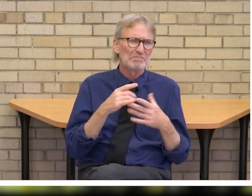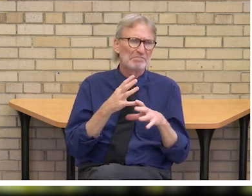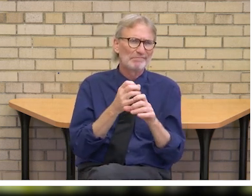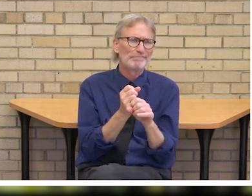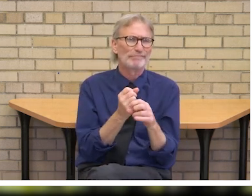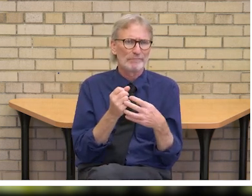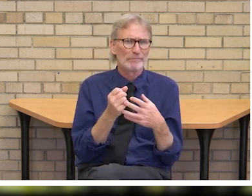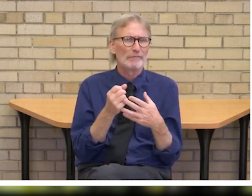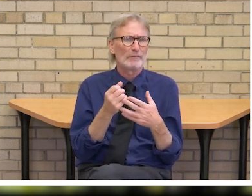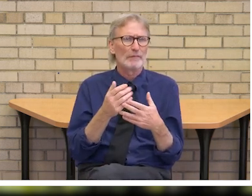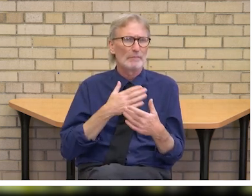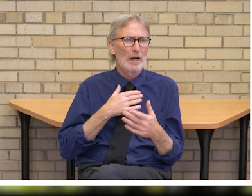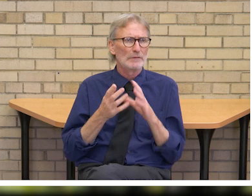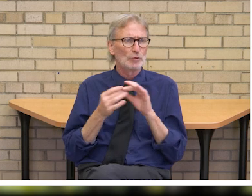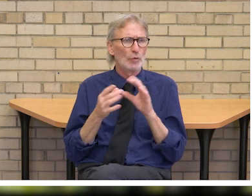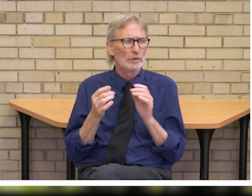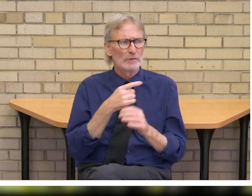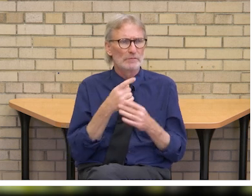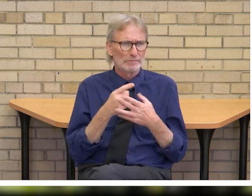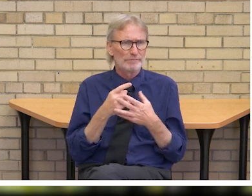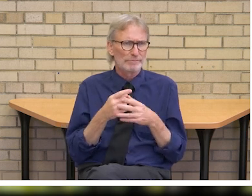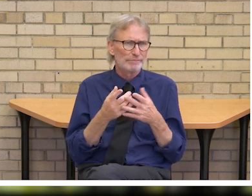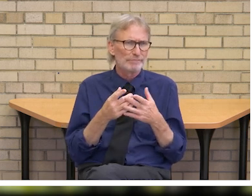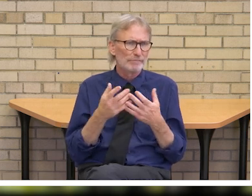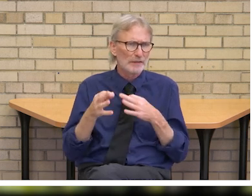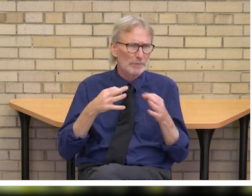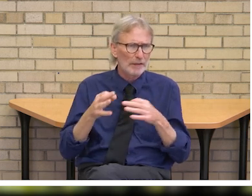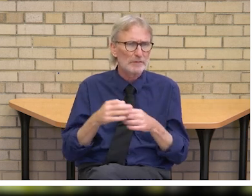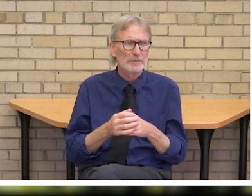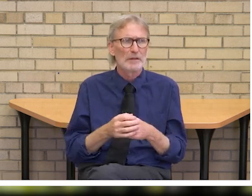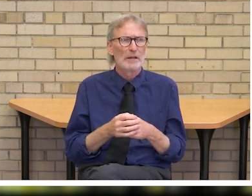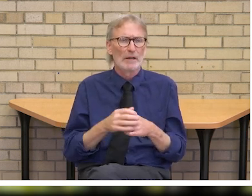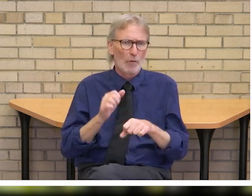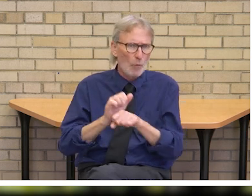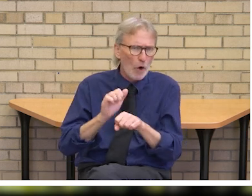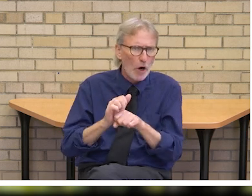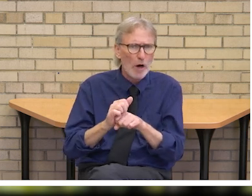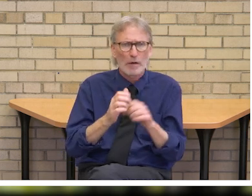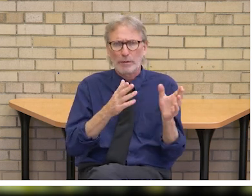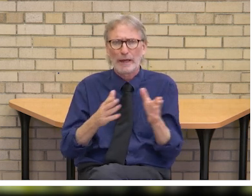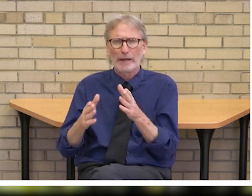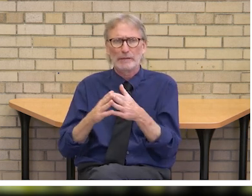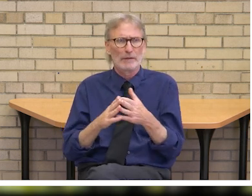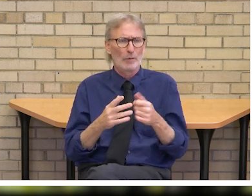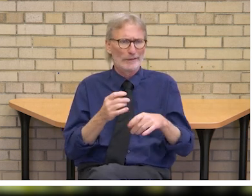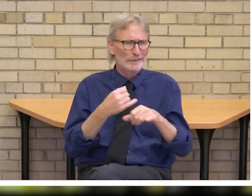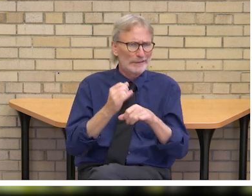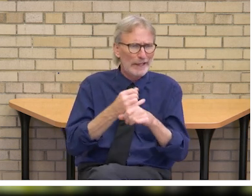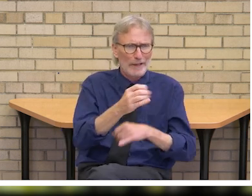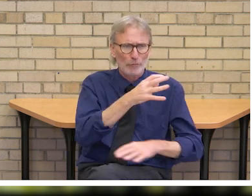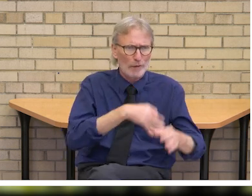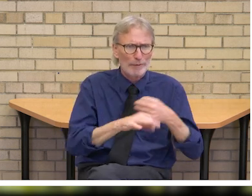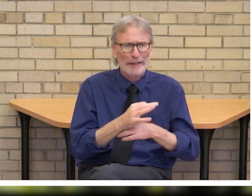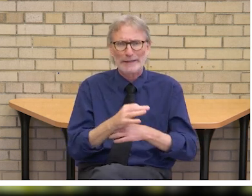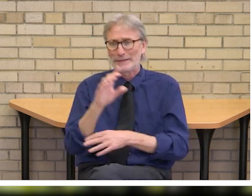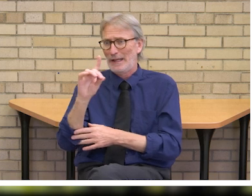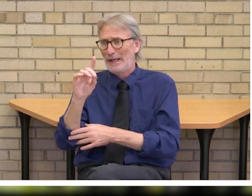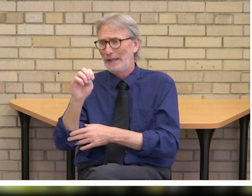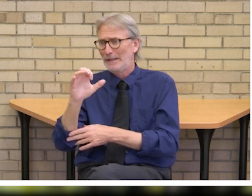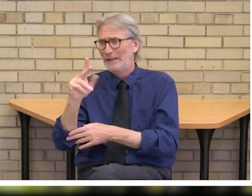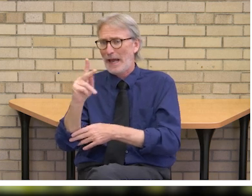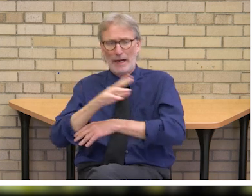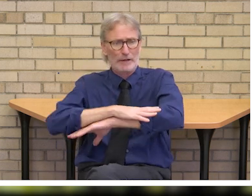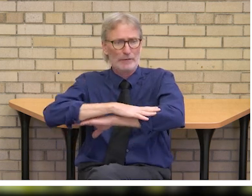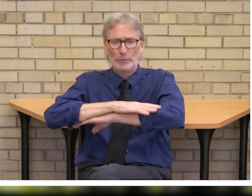as the overall work plan, when different steel elements get repaired, when the deck will be removed